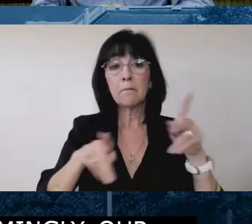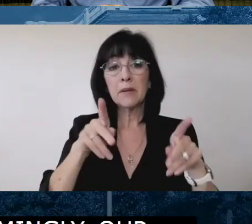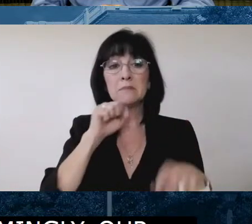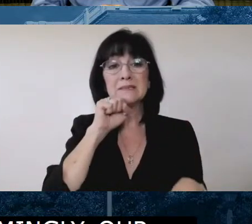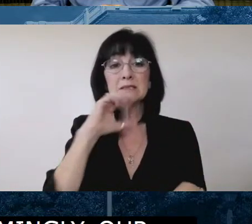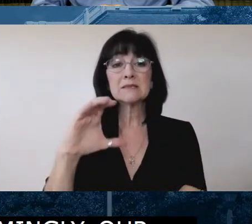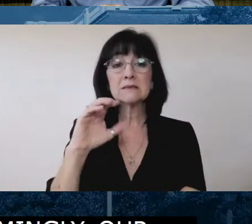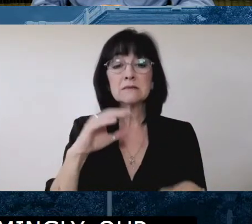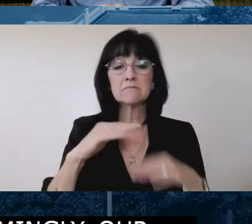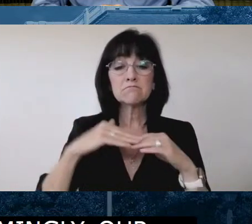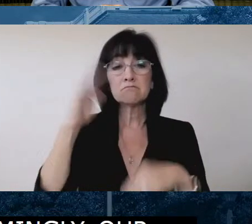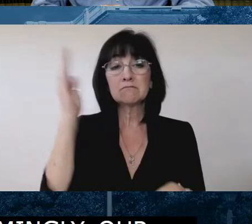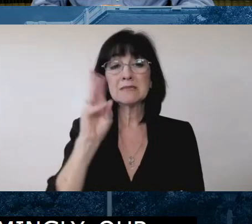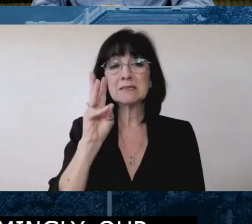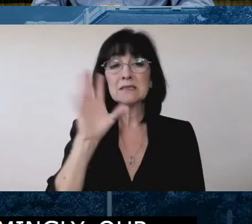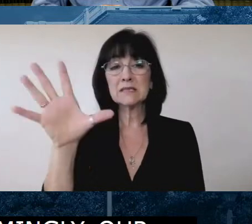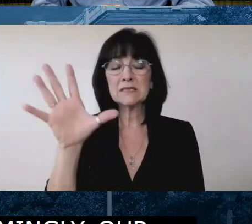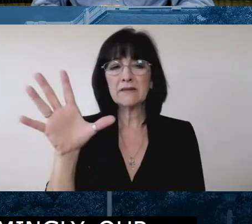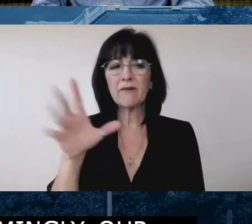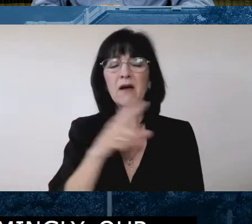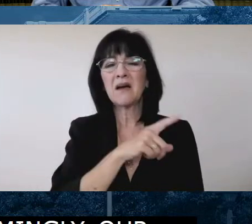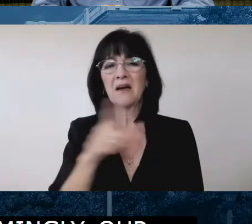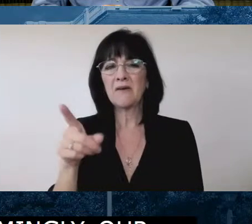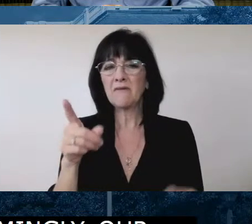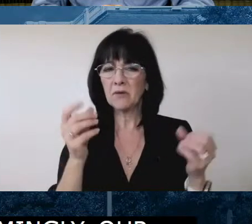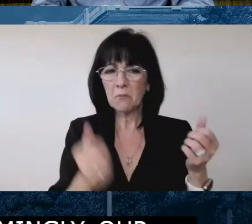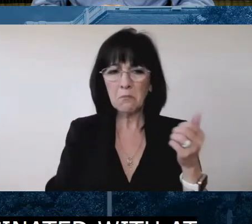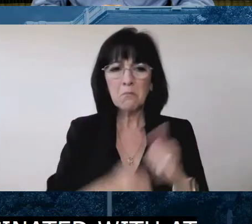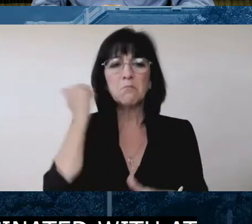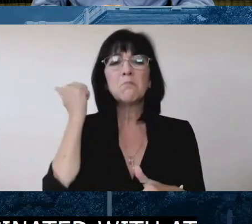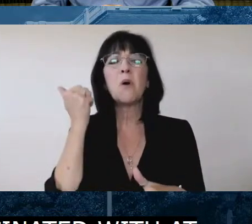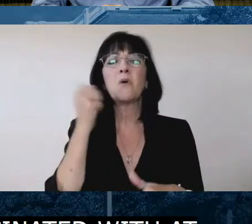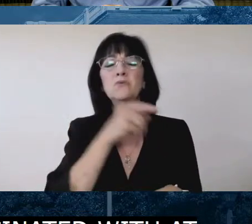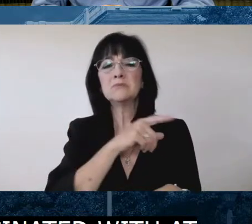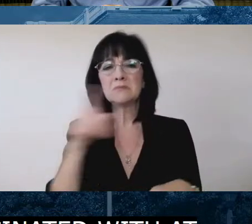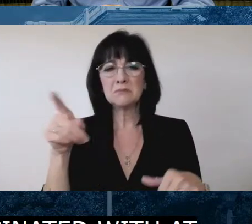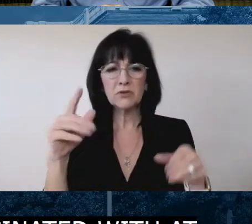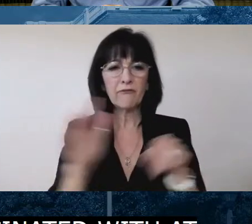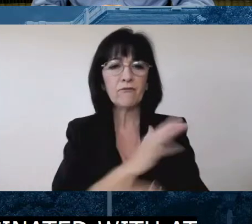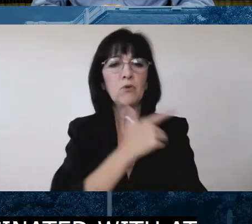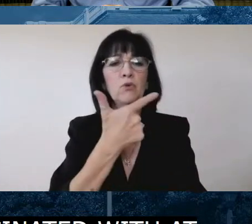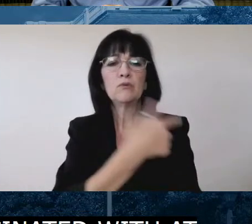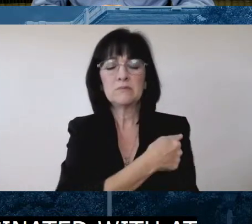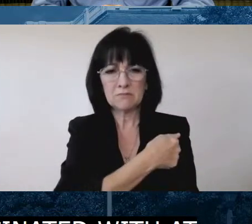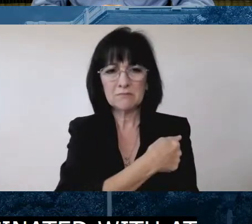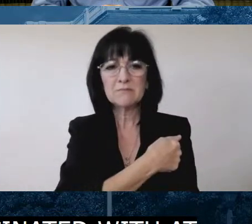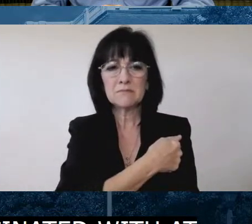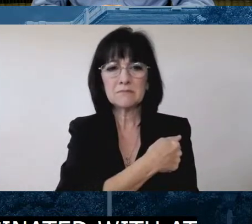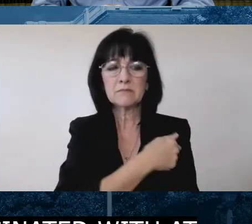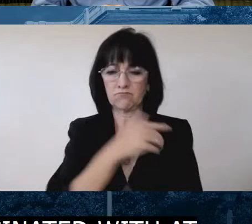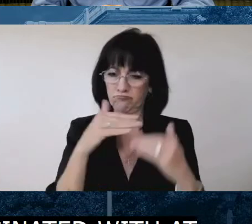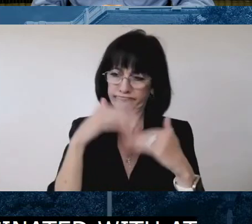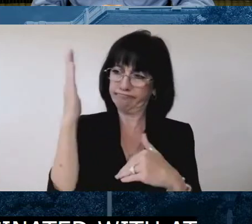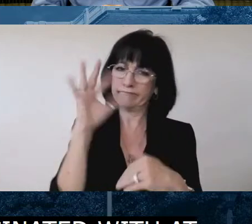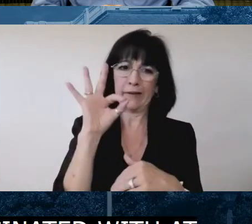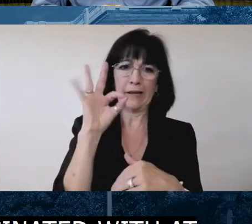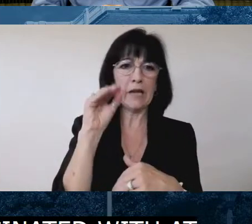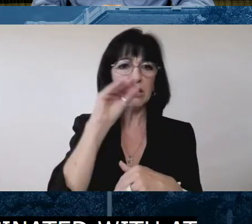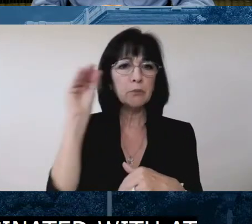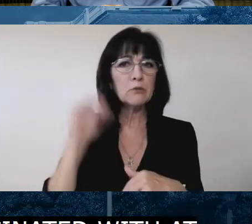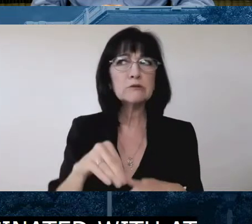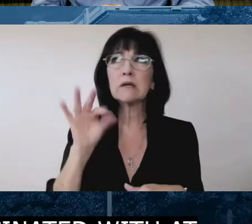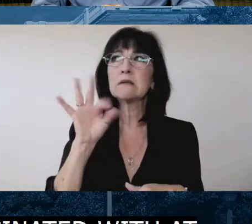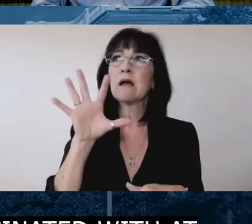one dose and overwhelmingly fully vaccinated, almost 90%. That number's not up there,